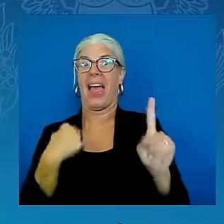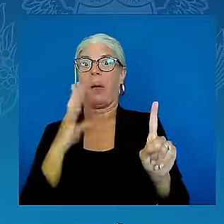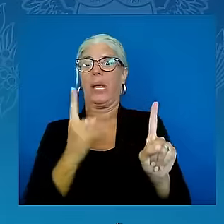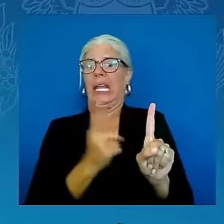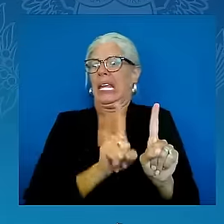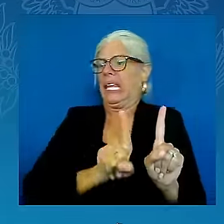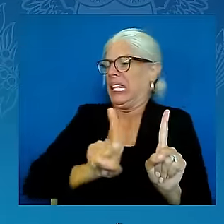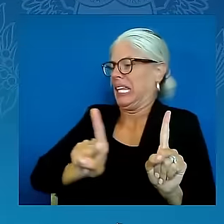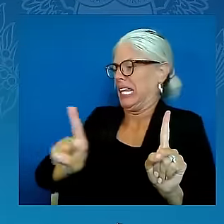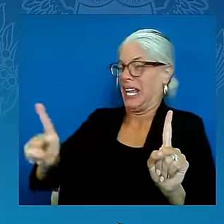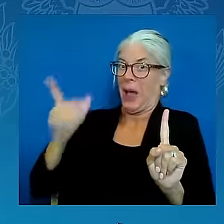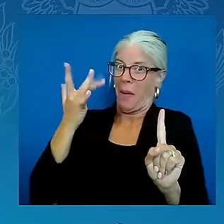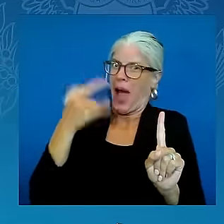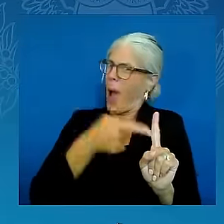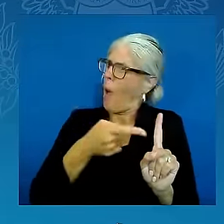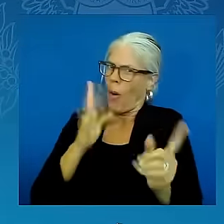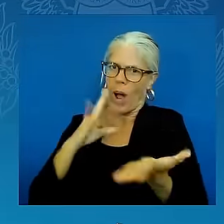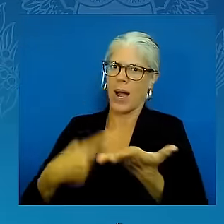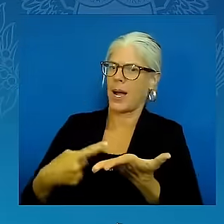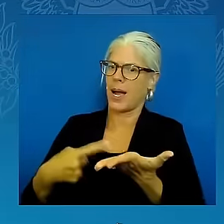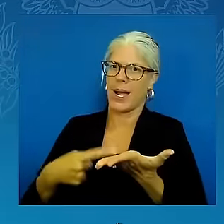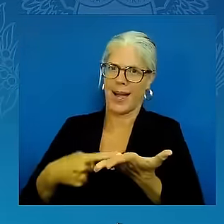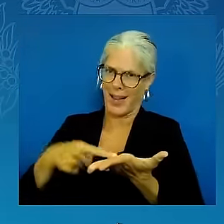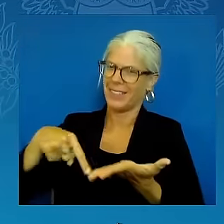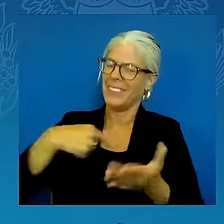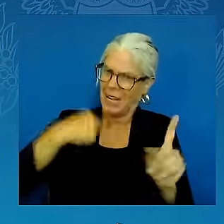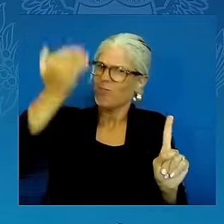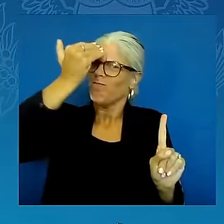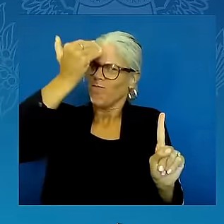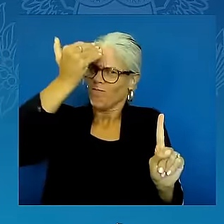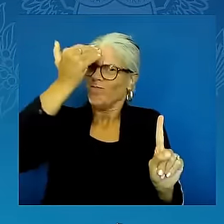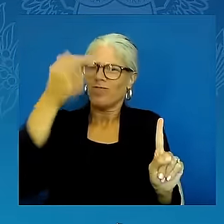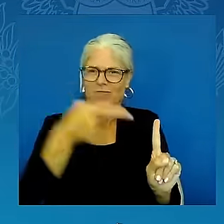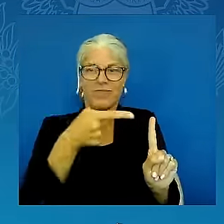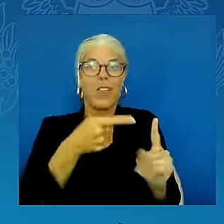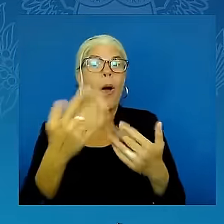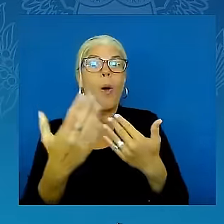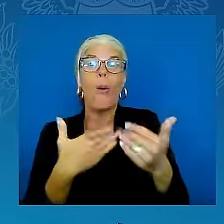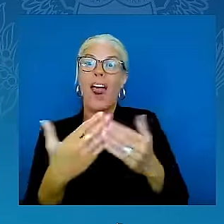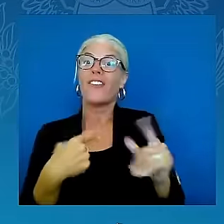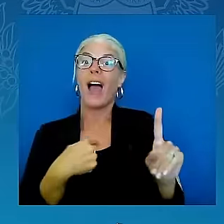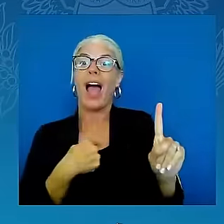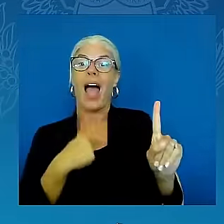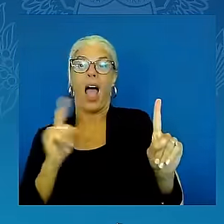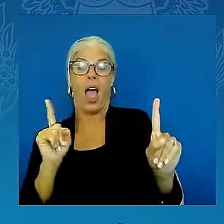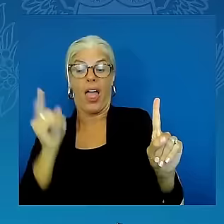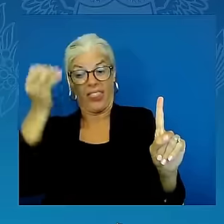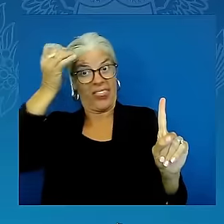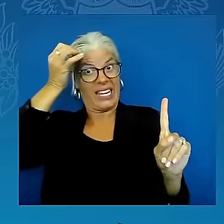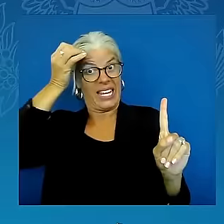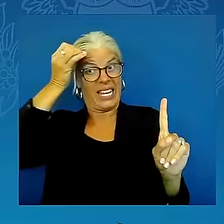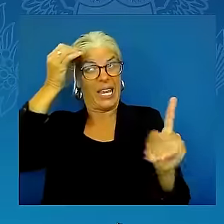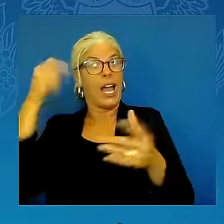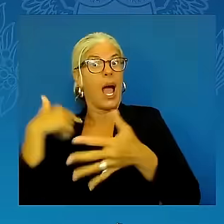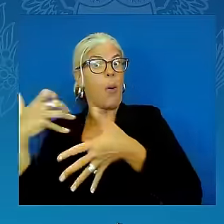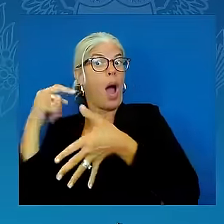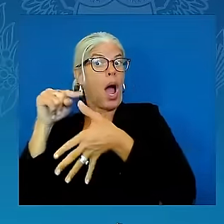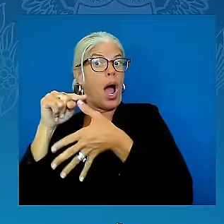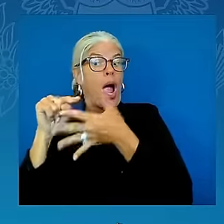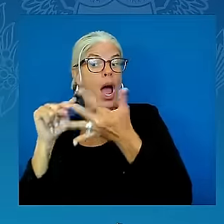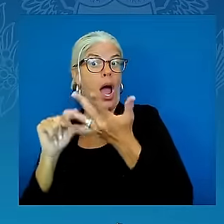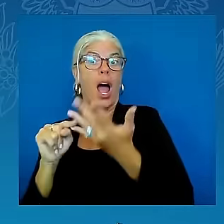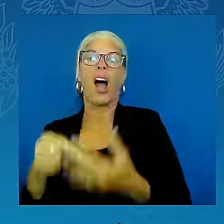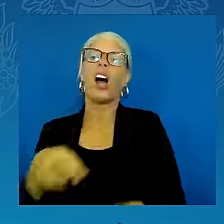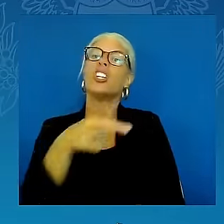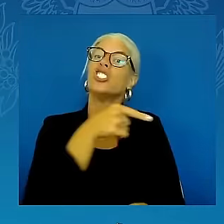Because I knew whatever else may be on my mind, Sheila Jackson Lee would require a very